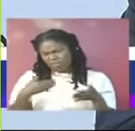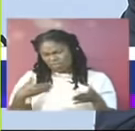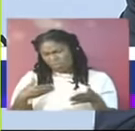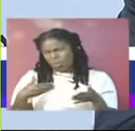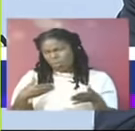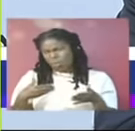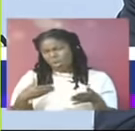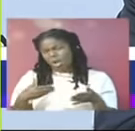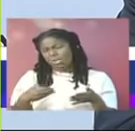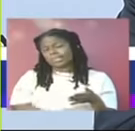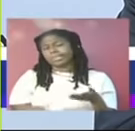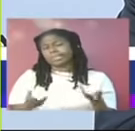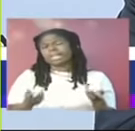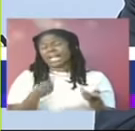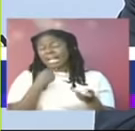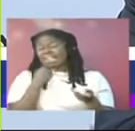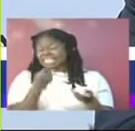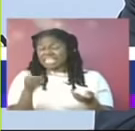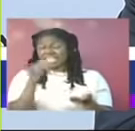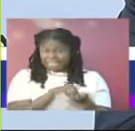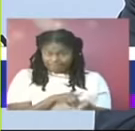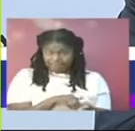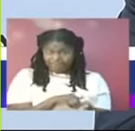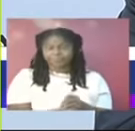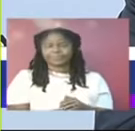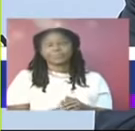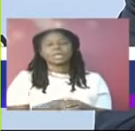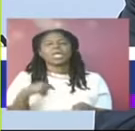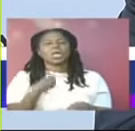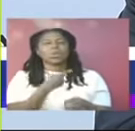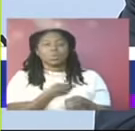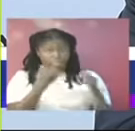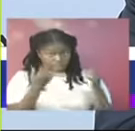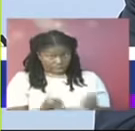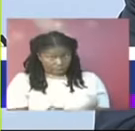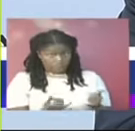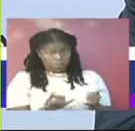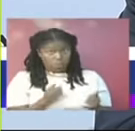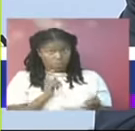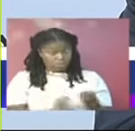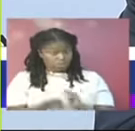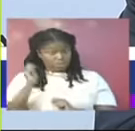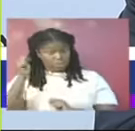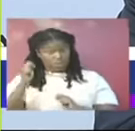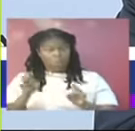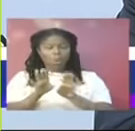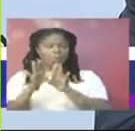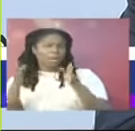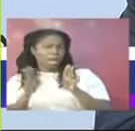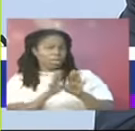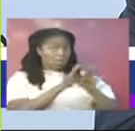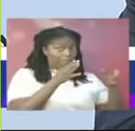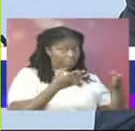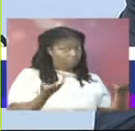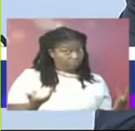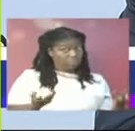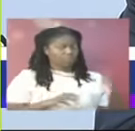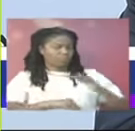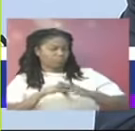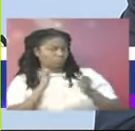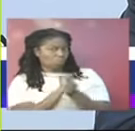captured. So I'm going to repeat. As we move around a little more, as we have more sectors out, both construction